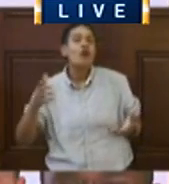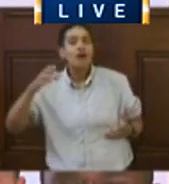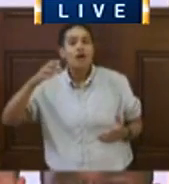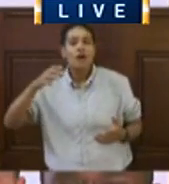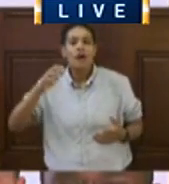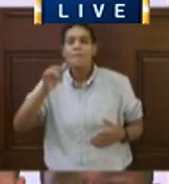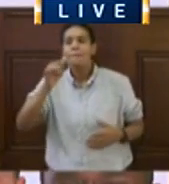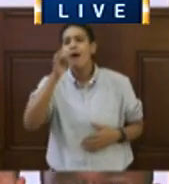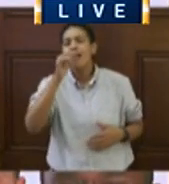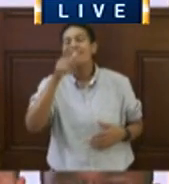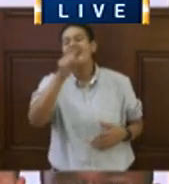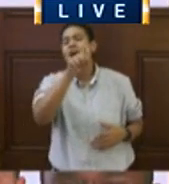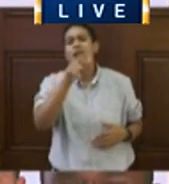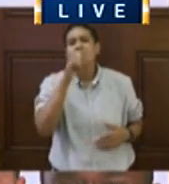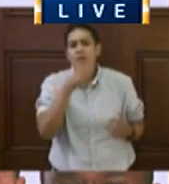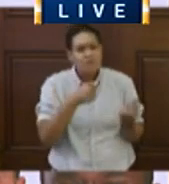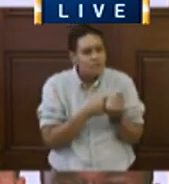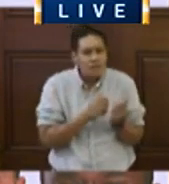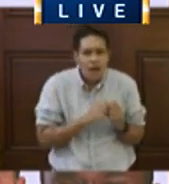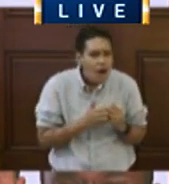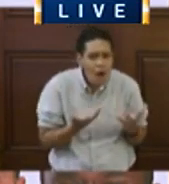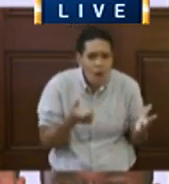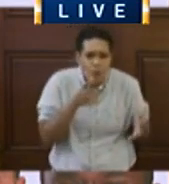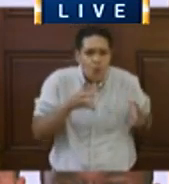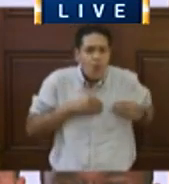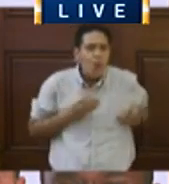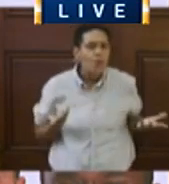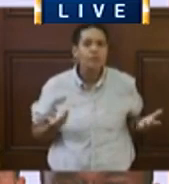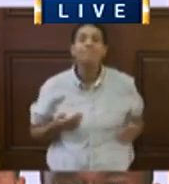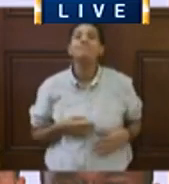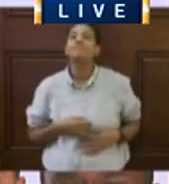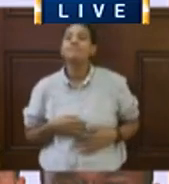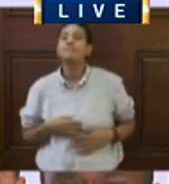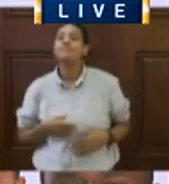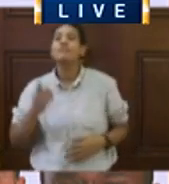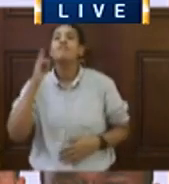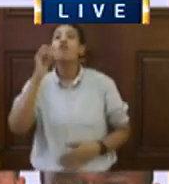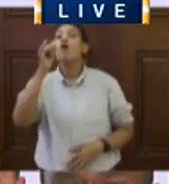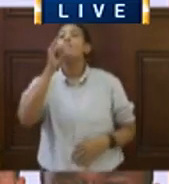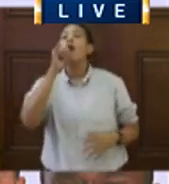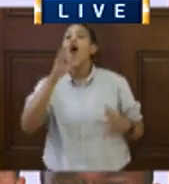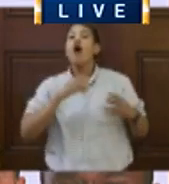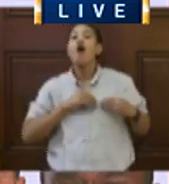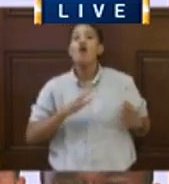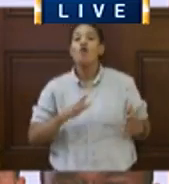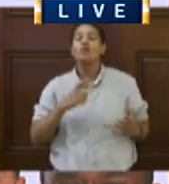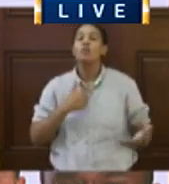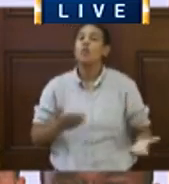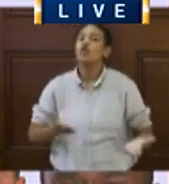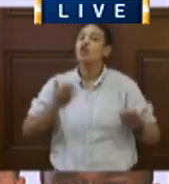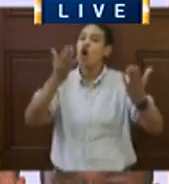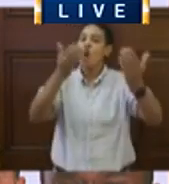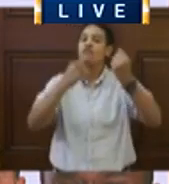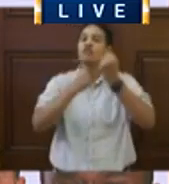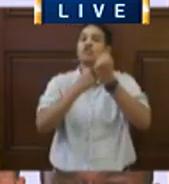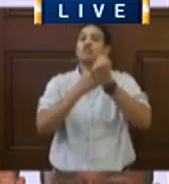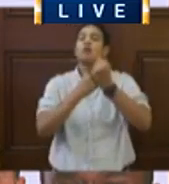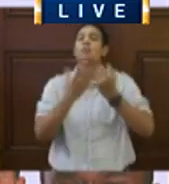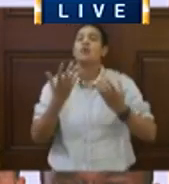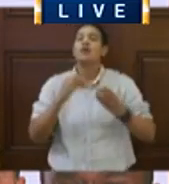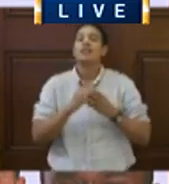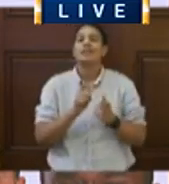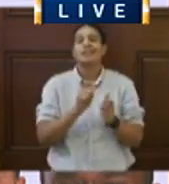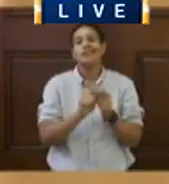owners, what we want to do is to offer support in the form of a cash